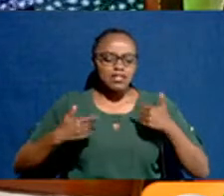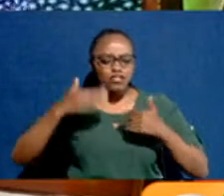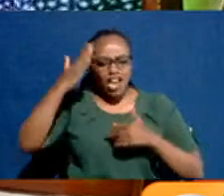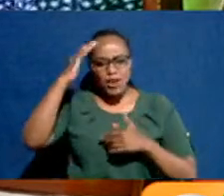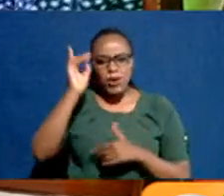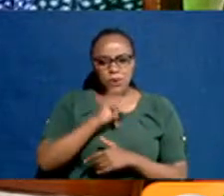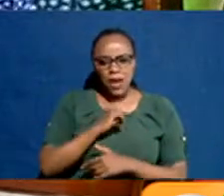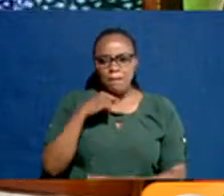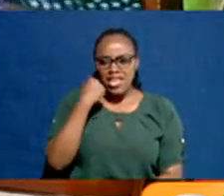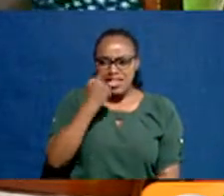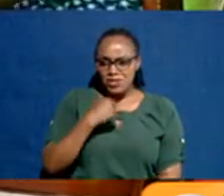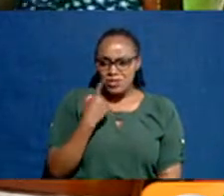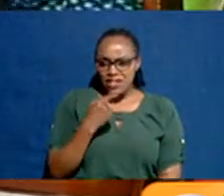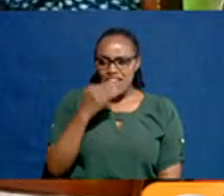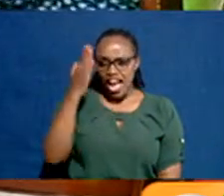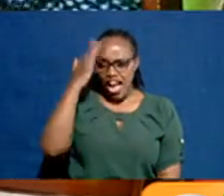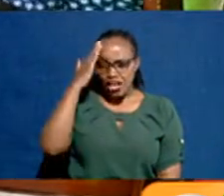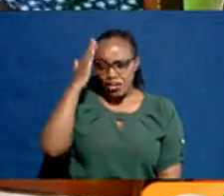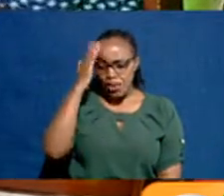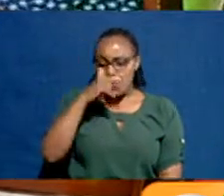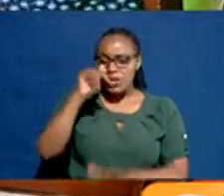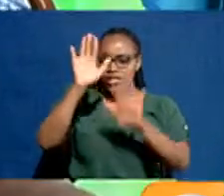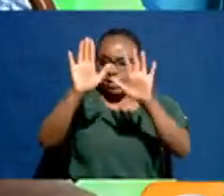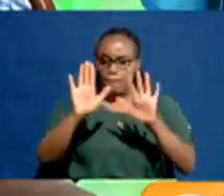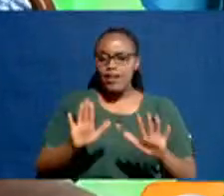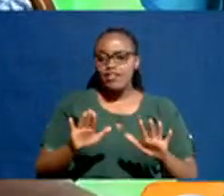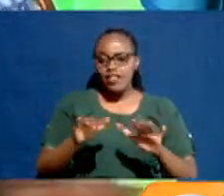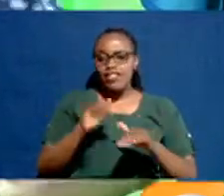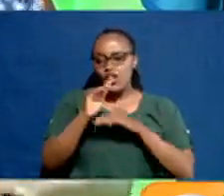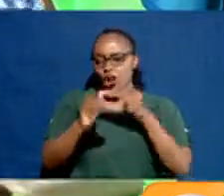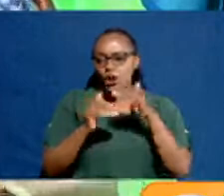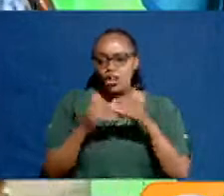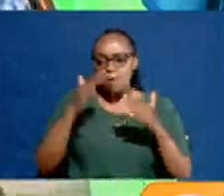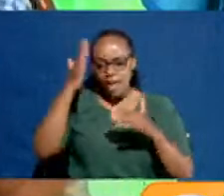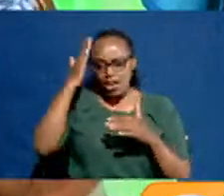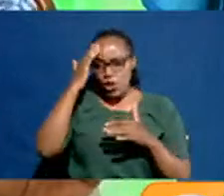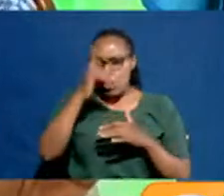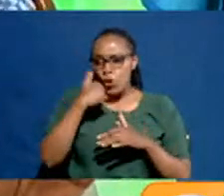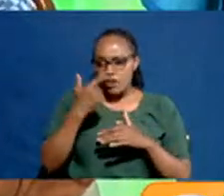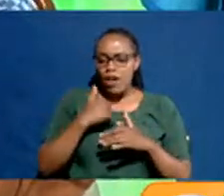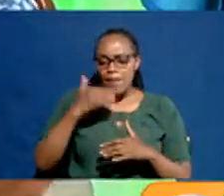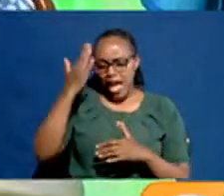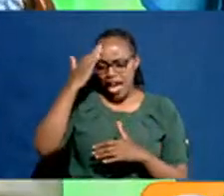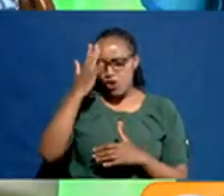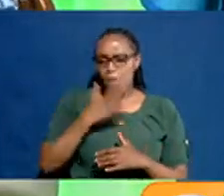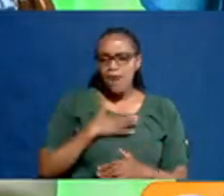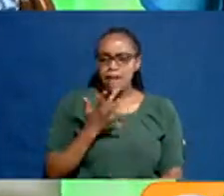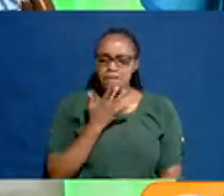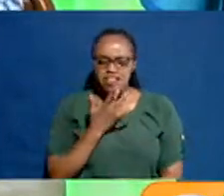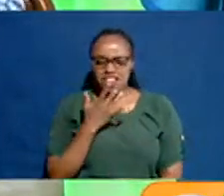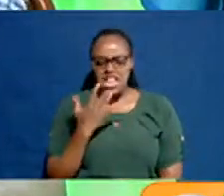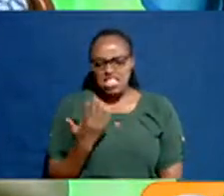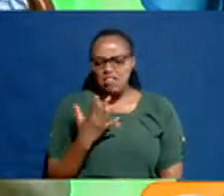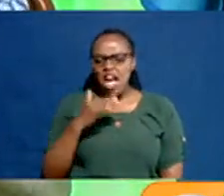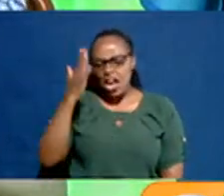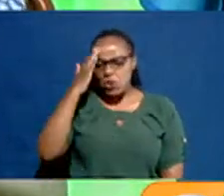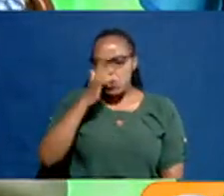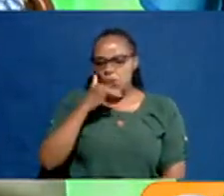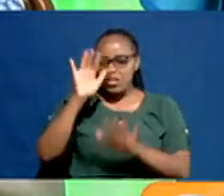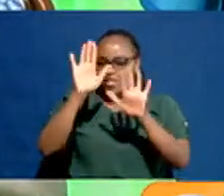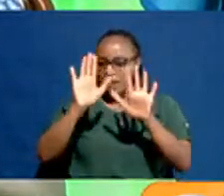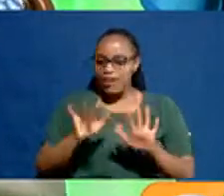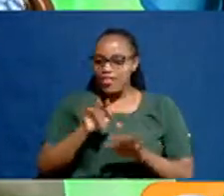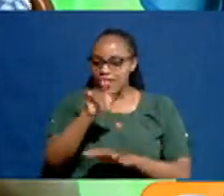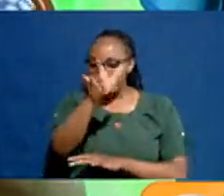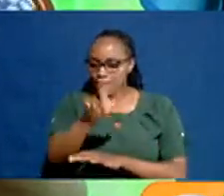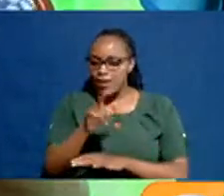are my employers. I know who matters in the whole of this equation. I know my preferences. Okay. I know who matters. Okay. That